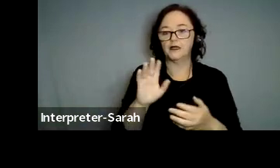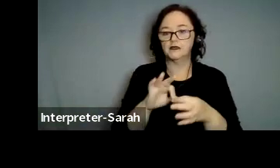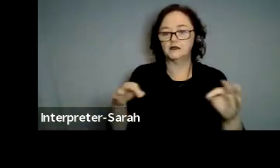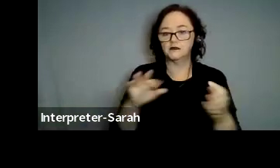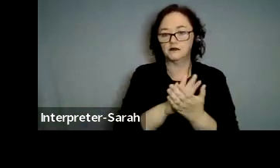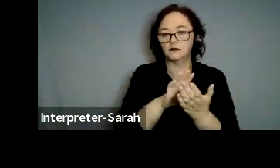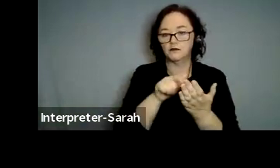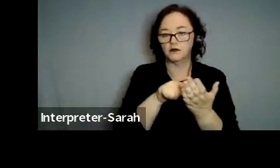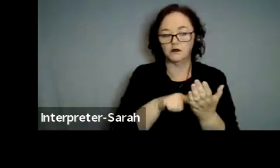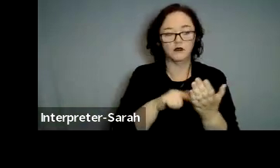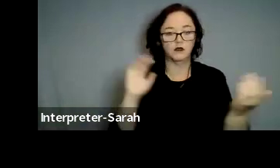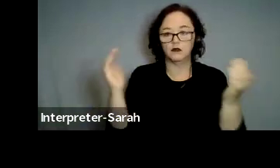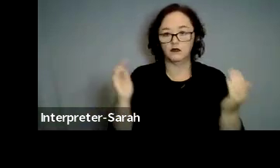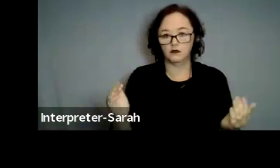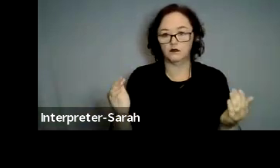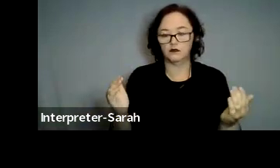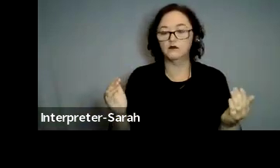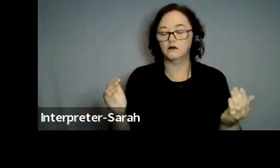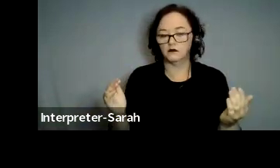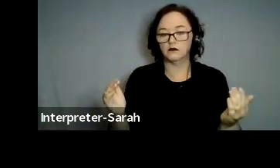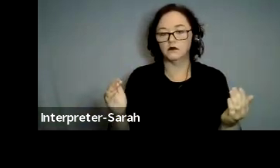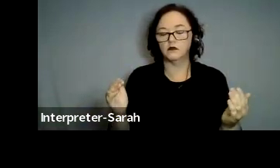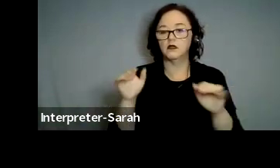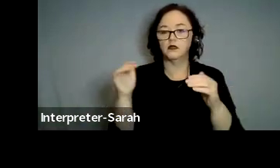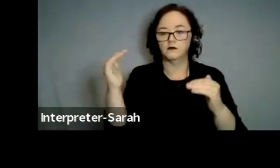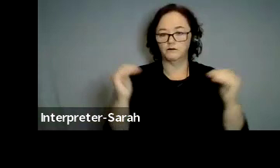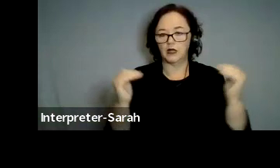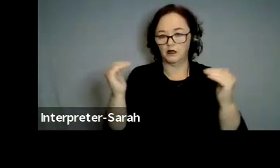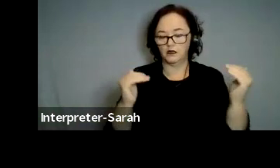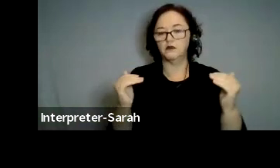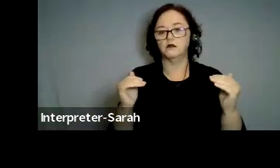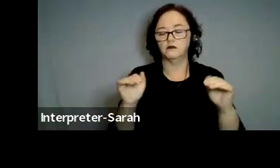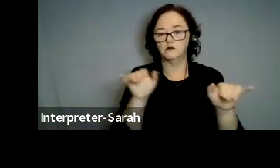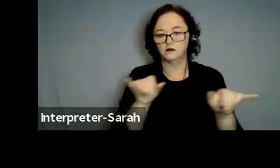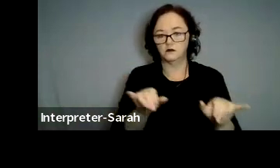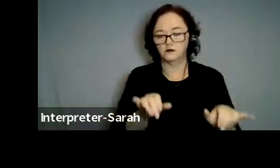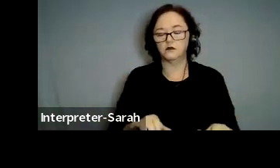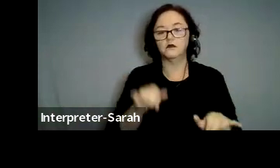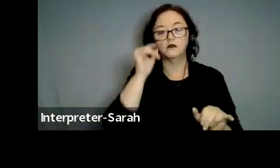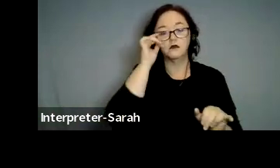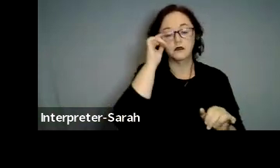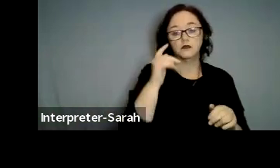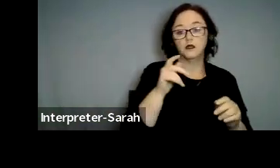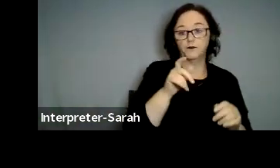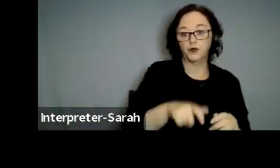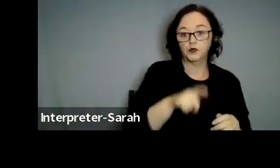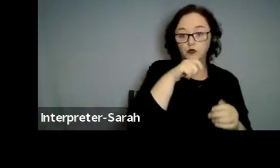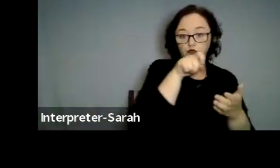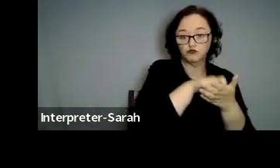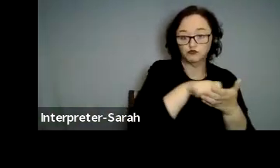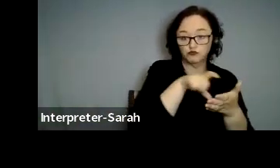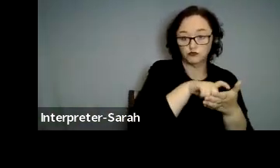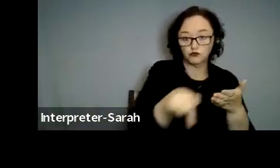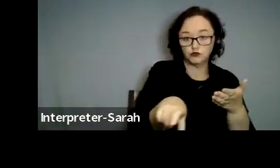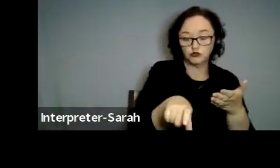not processing payments, right? Someone who is not the person who is actually writing the checks should not be the